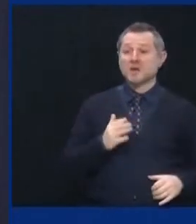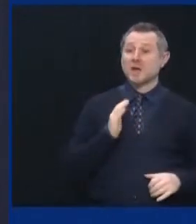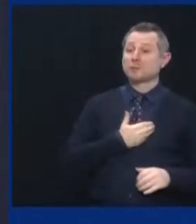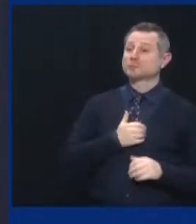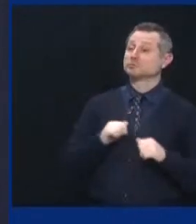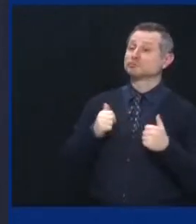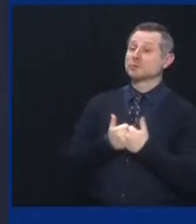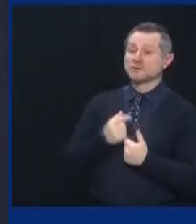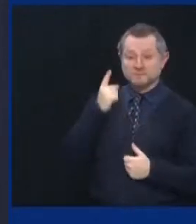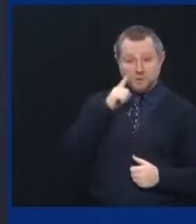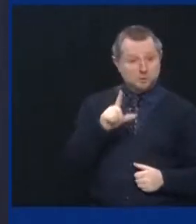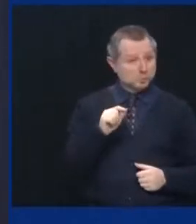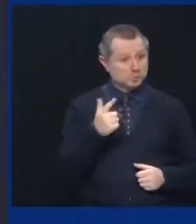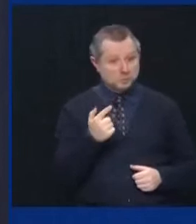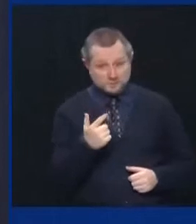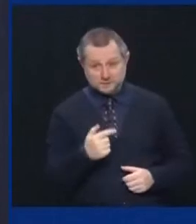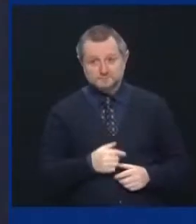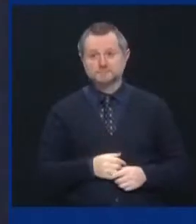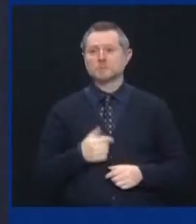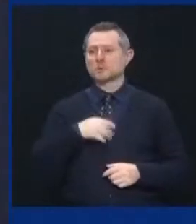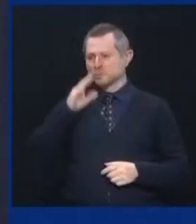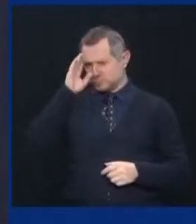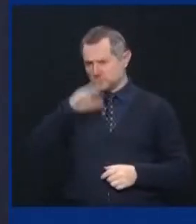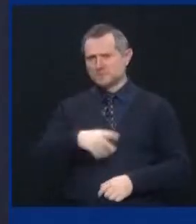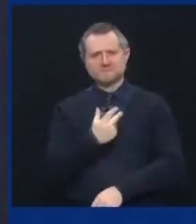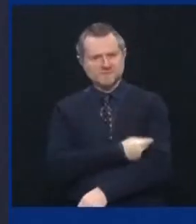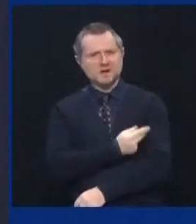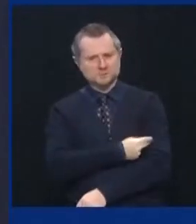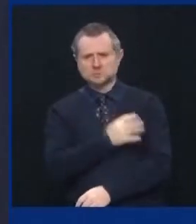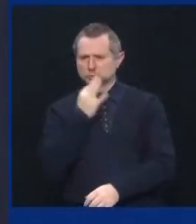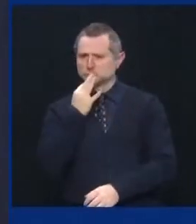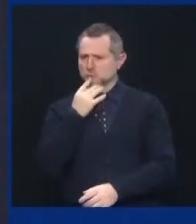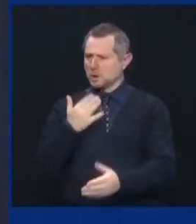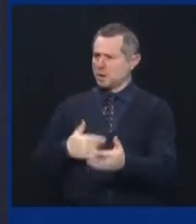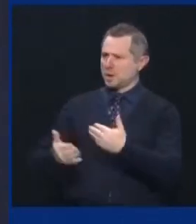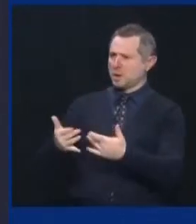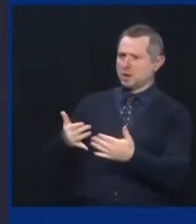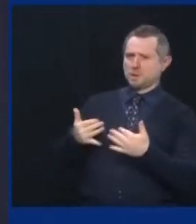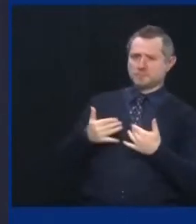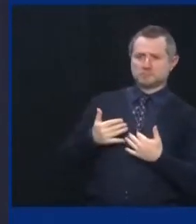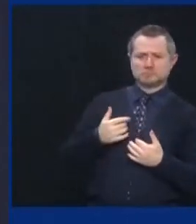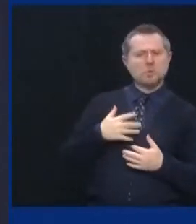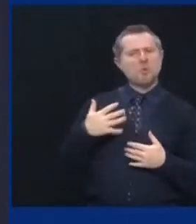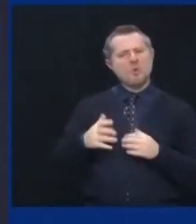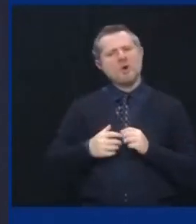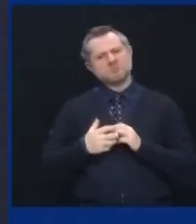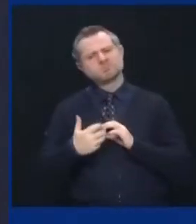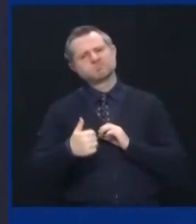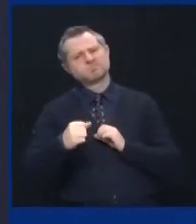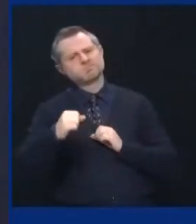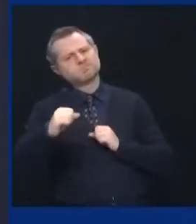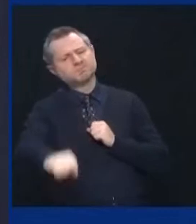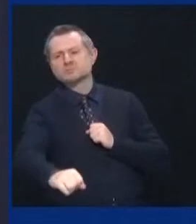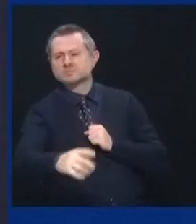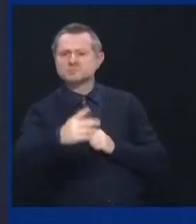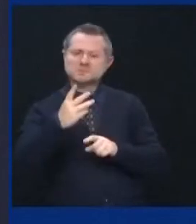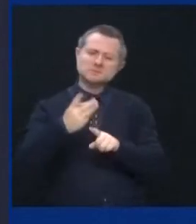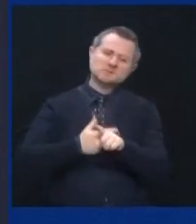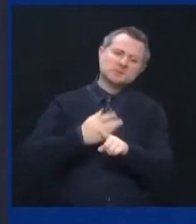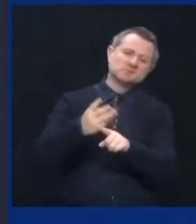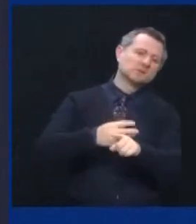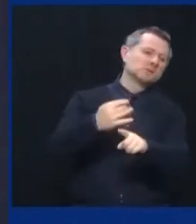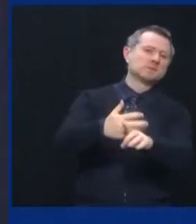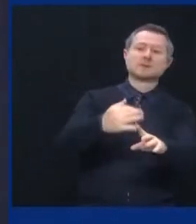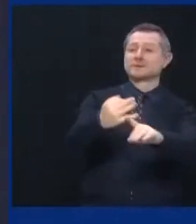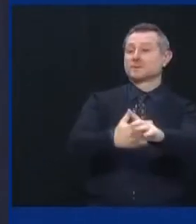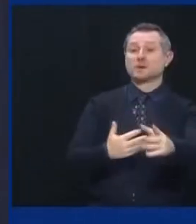yes, we have a vaccine, but the vaccine will take months and months and months. You cannot afford on